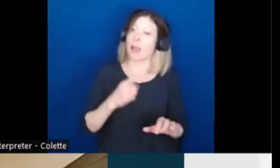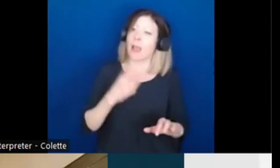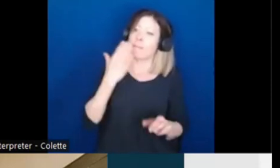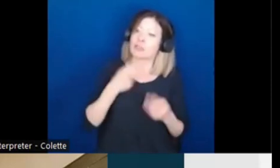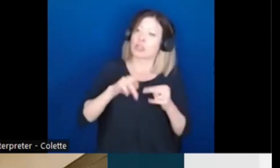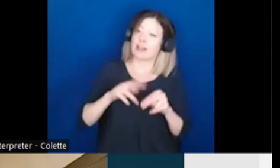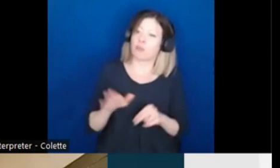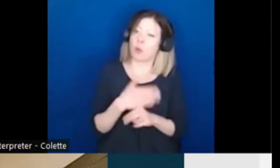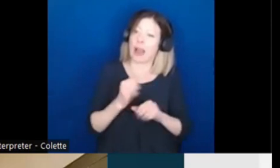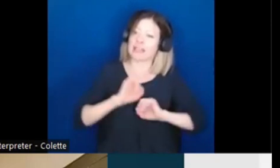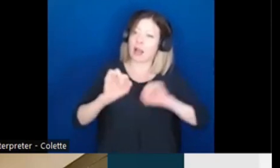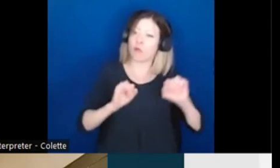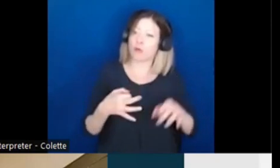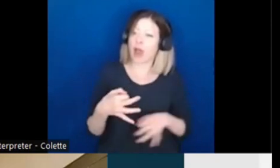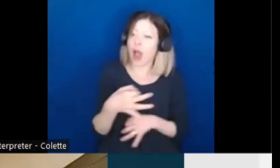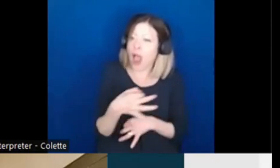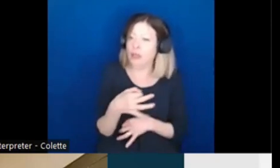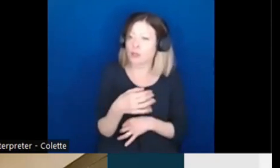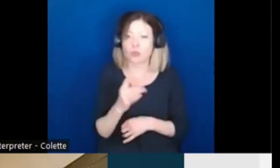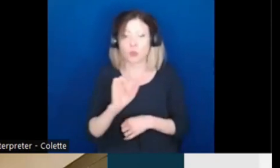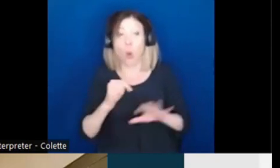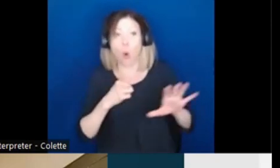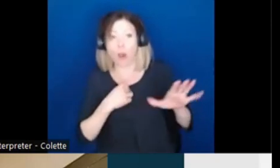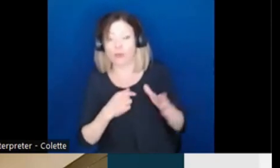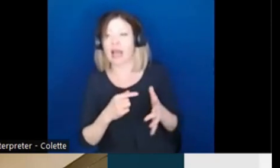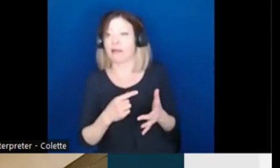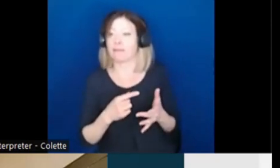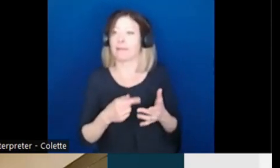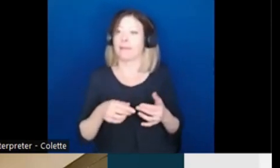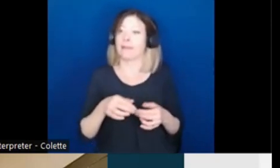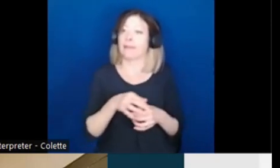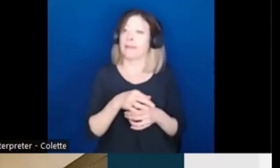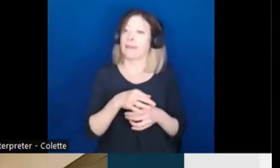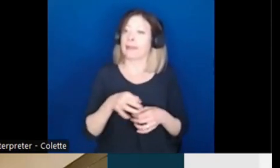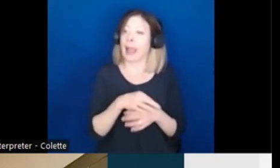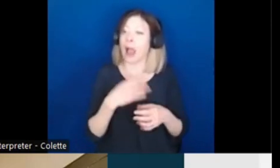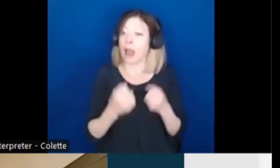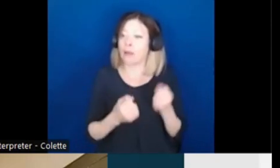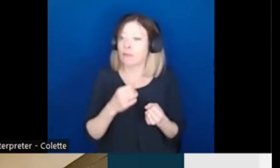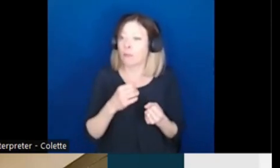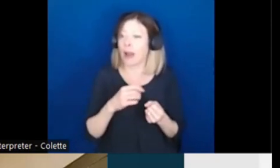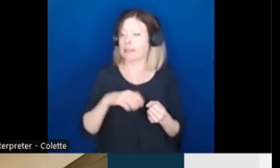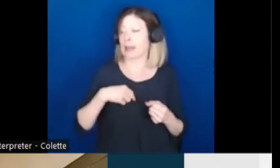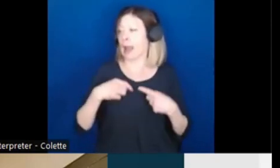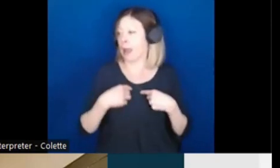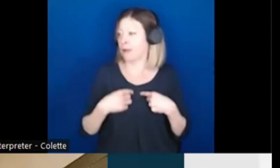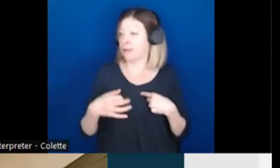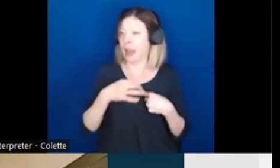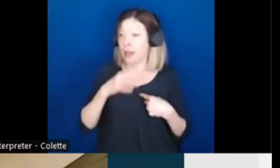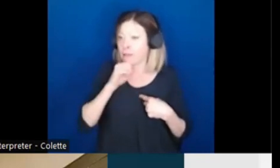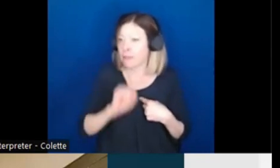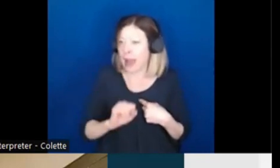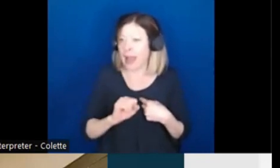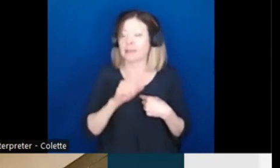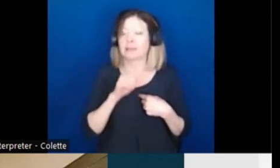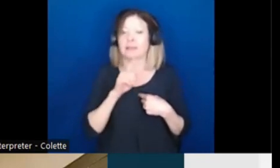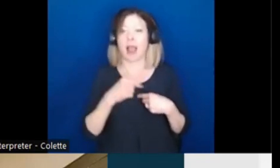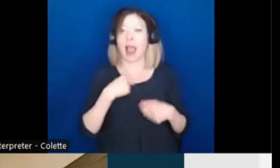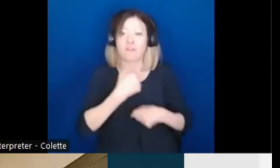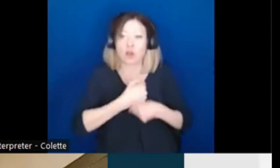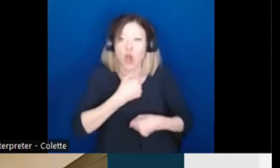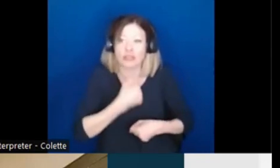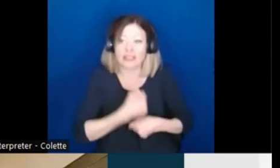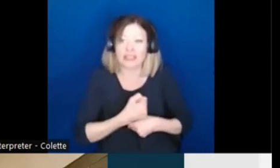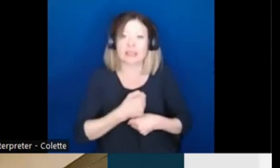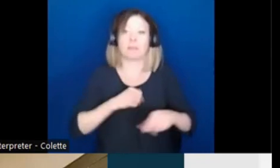I'd have Guernsey." And they imagined this island and who would be in charge of it, what it would be like. And then they had to go to